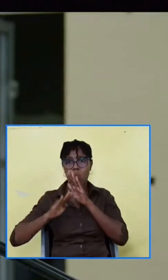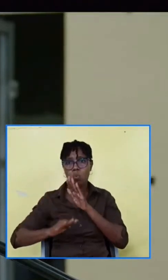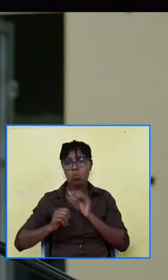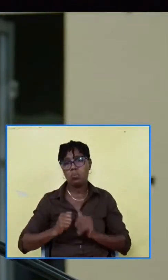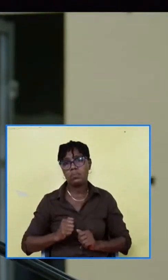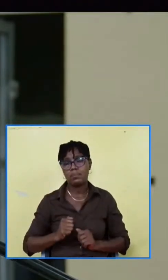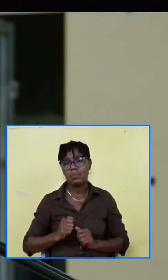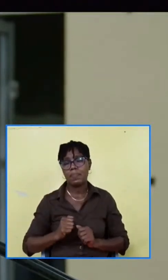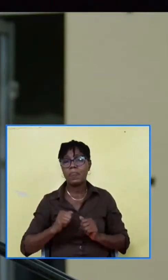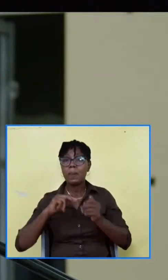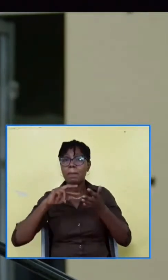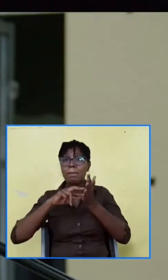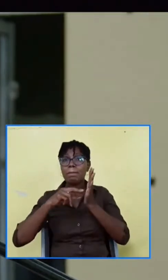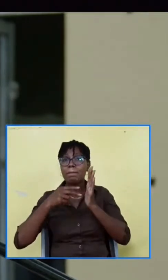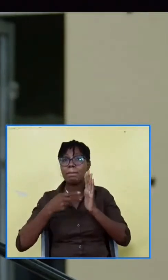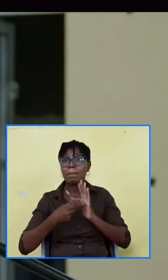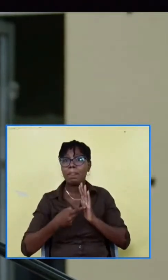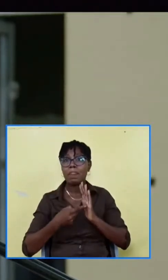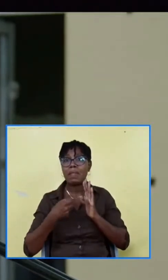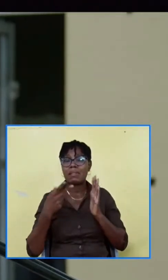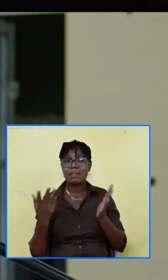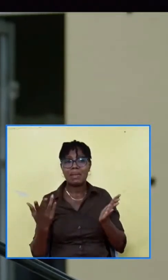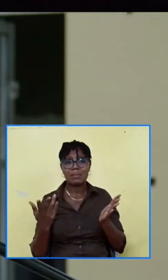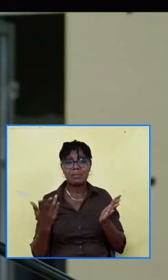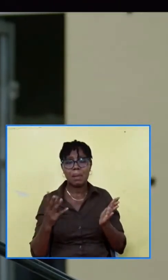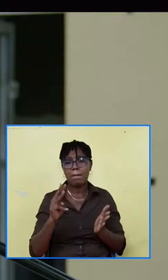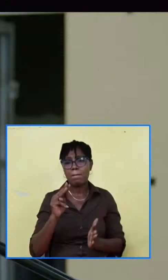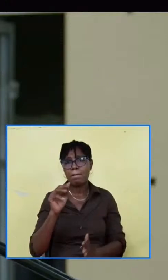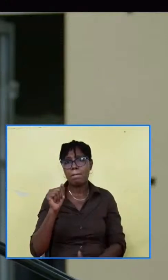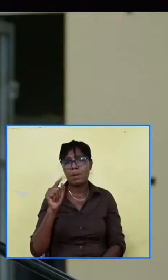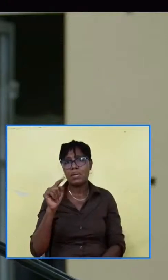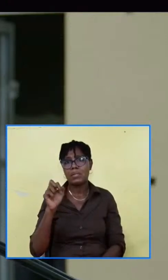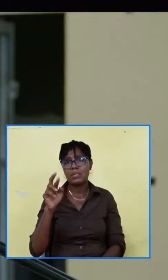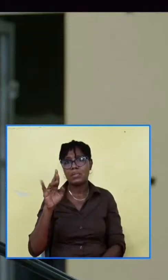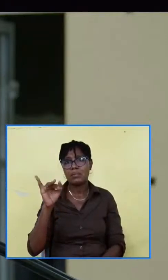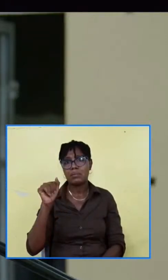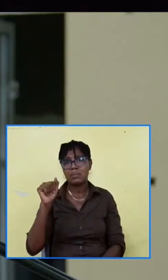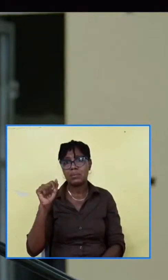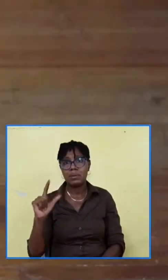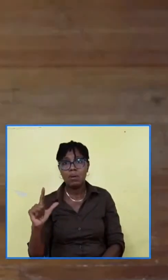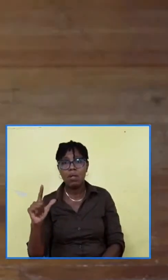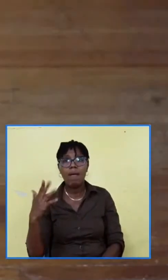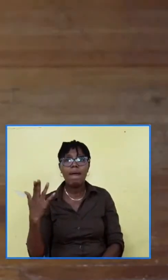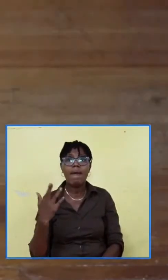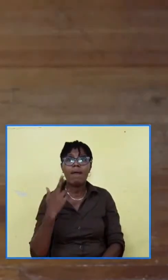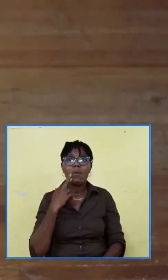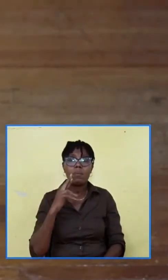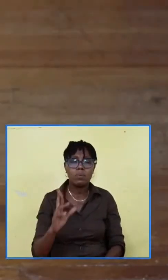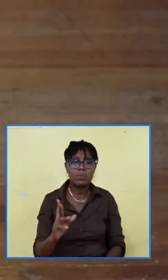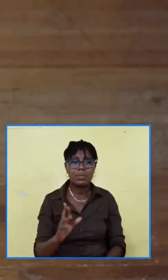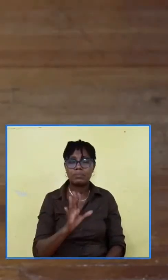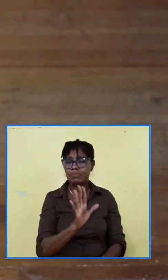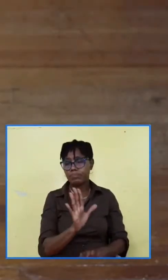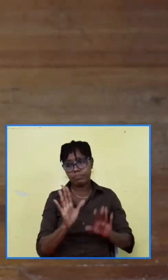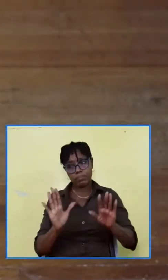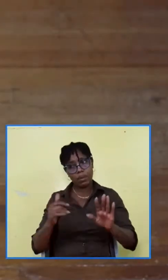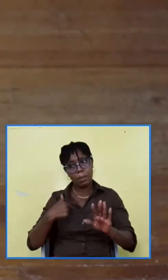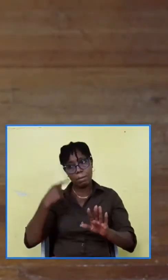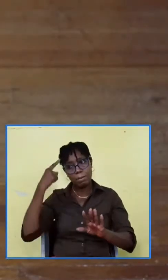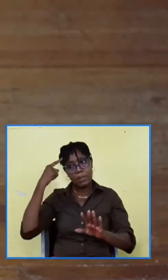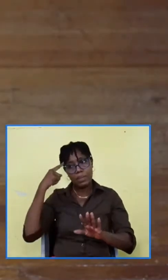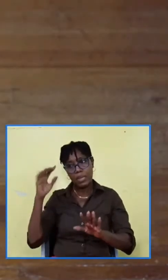reserves, that is considered material and reportable, isn't it? Like if you, I don't think it's fair to talk about depletion of reserves in terms